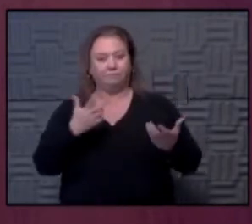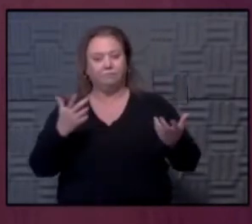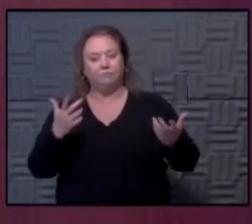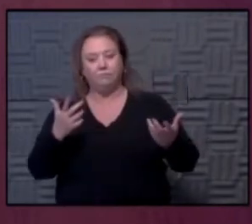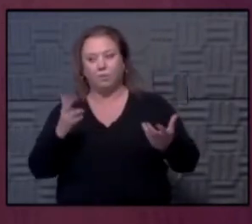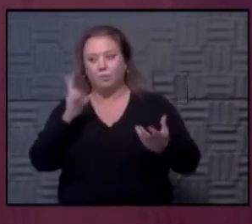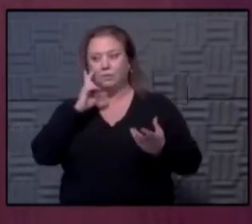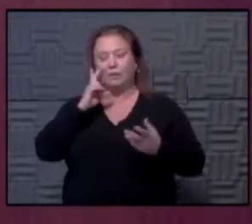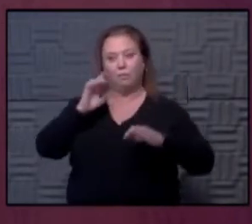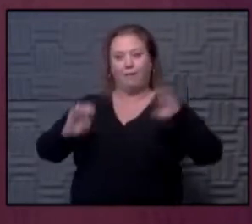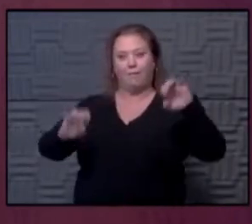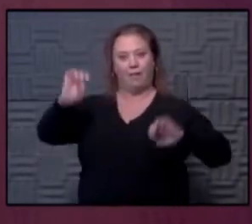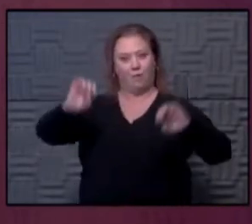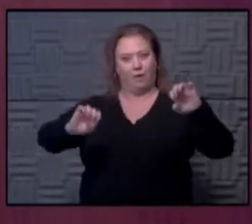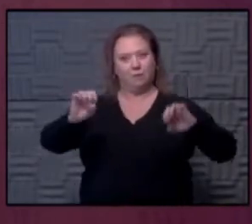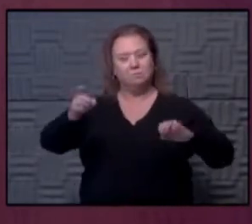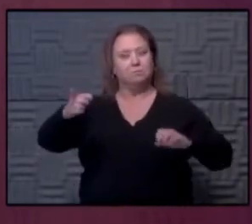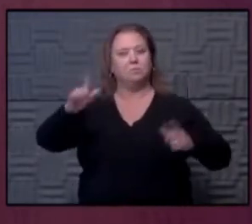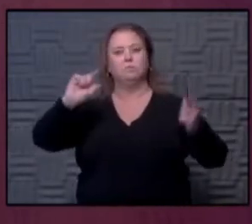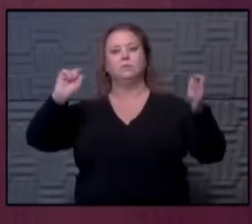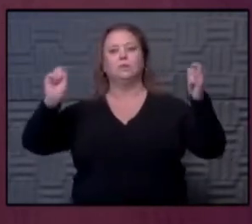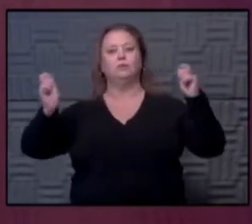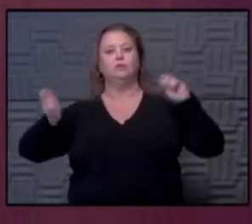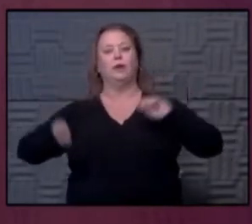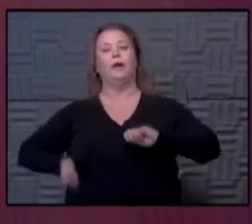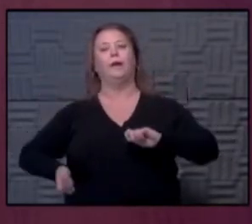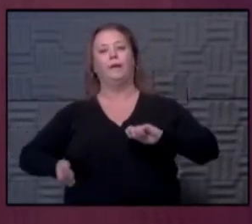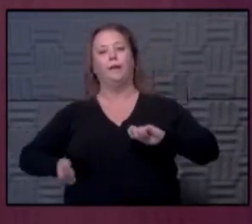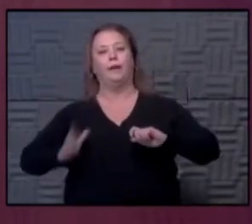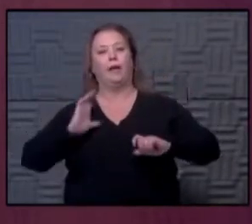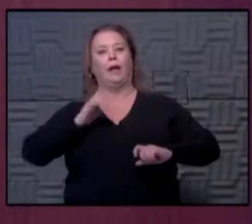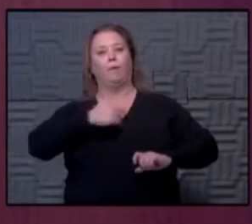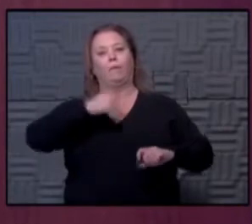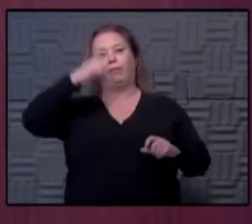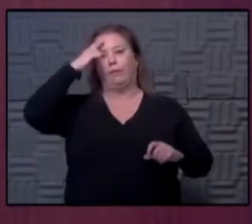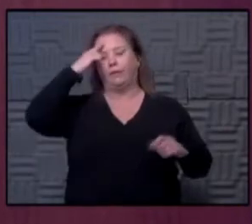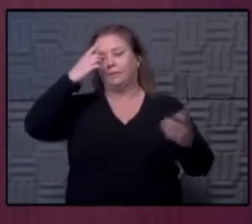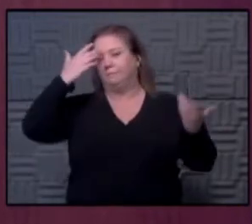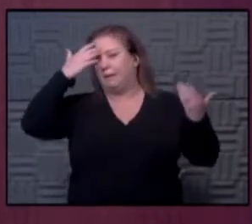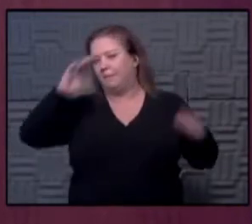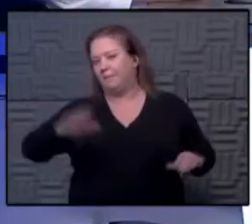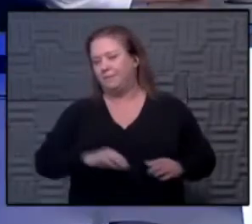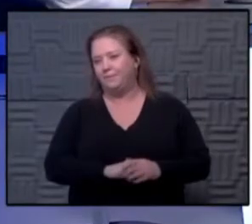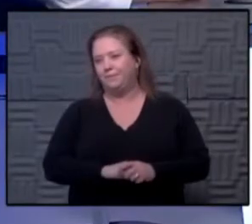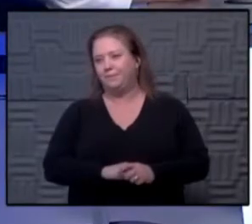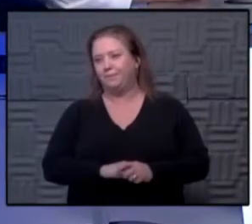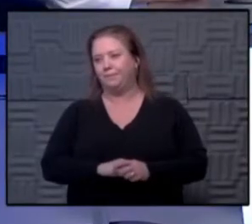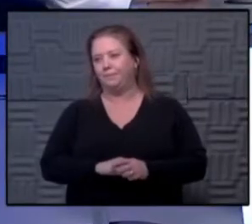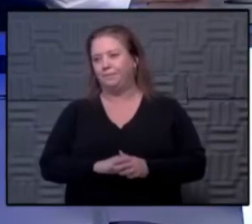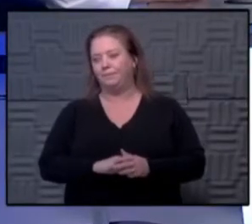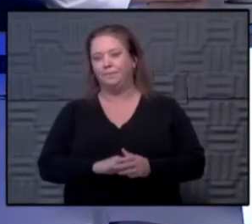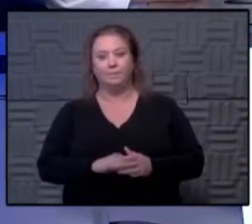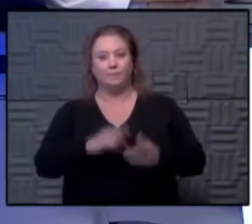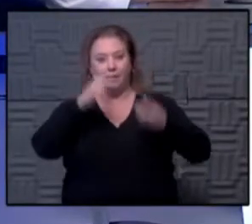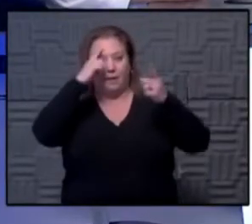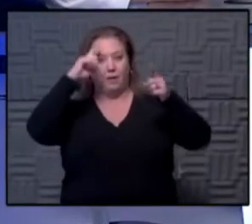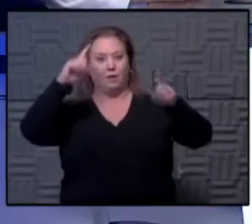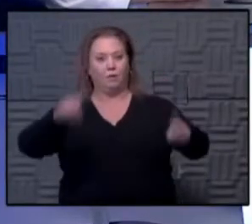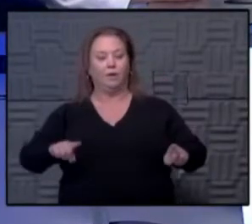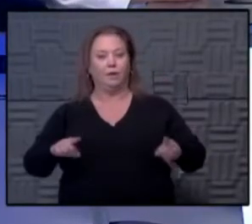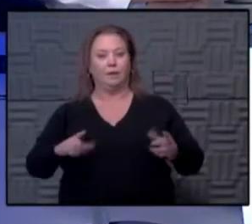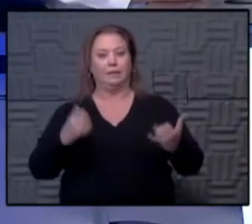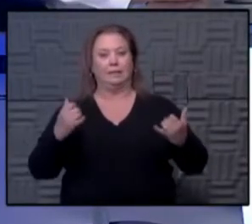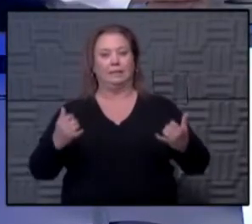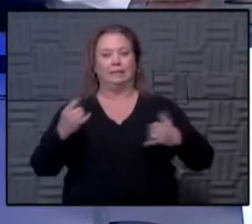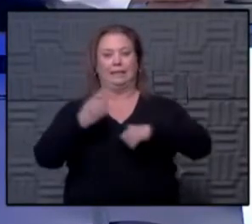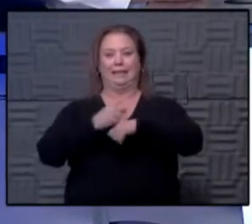we'll have to evaluate, does that change our thinking any? I don't know if it will. Yeah, I would totally agree with that. I think